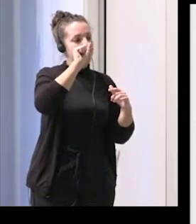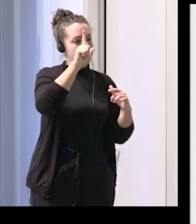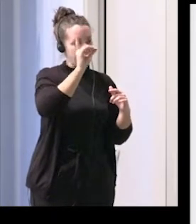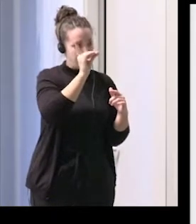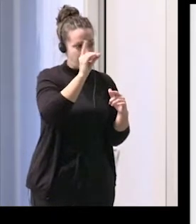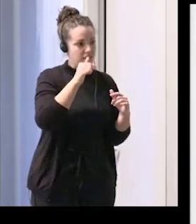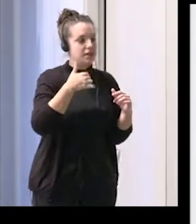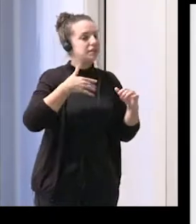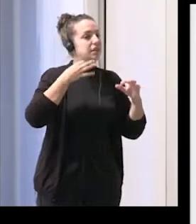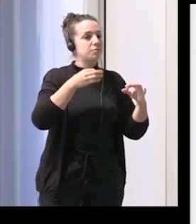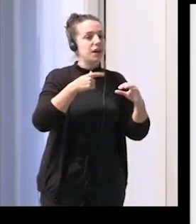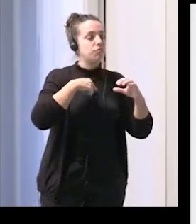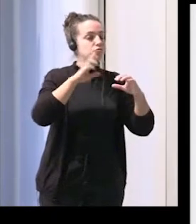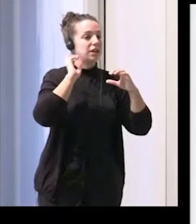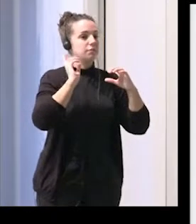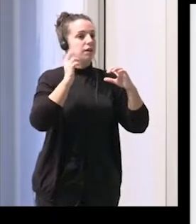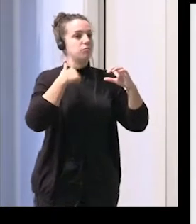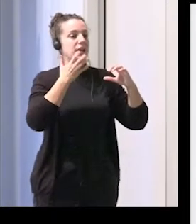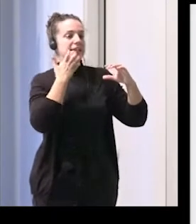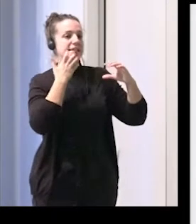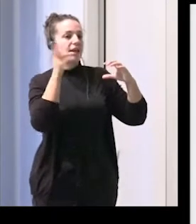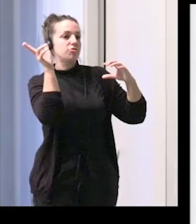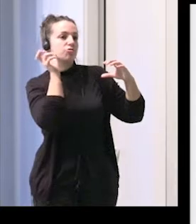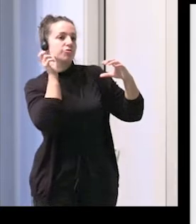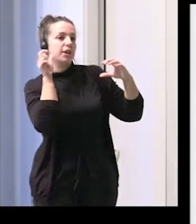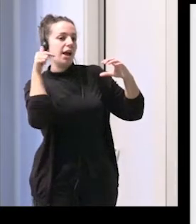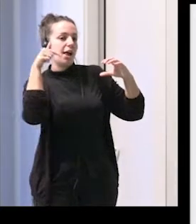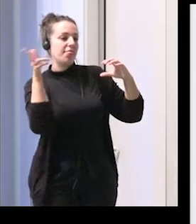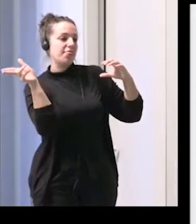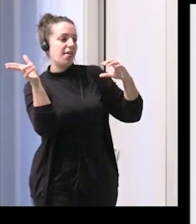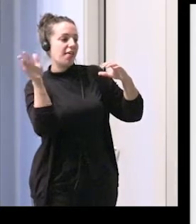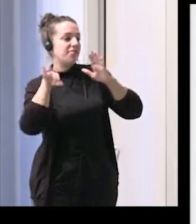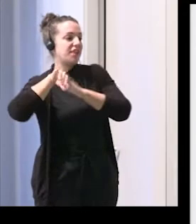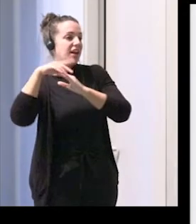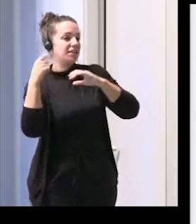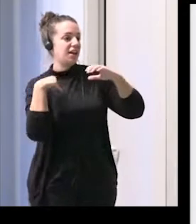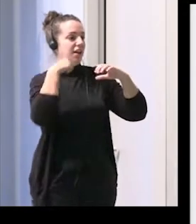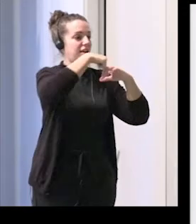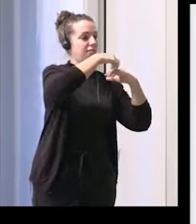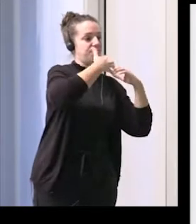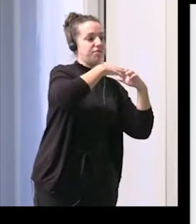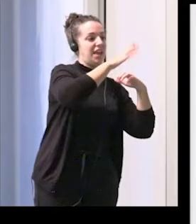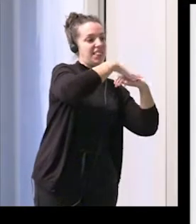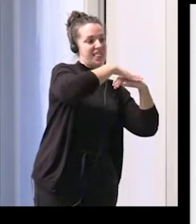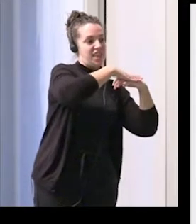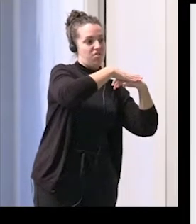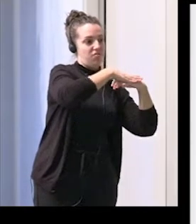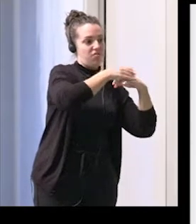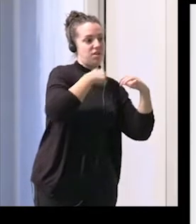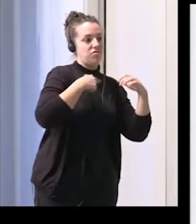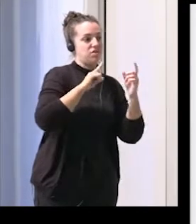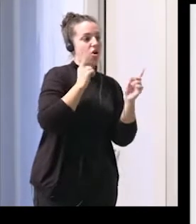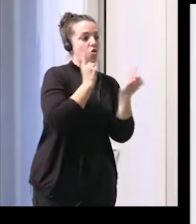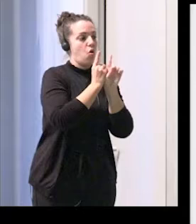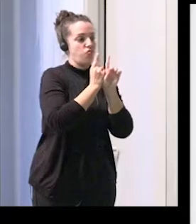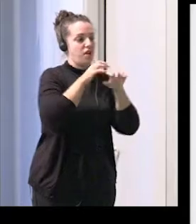responding more. So you can see to the left stimulation, you get more activity in the right, and the same thing. Right stimulation, you get more activity in the